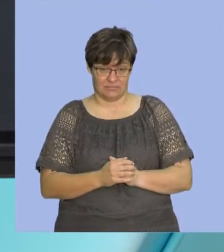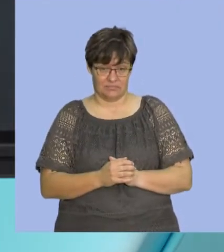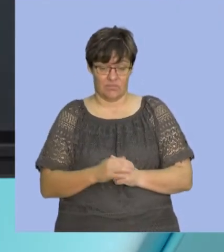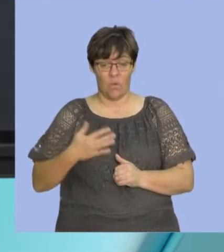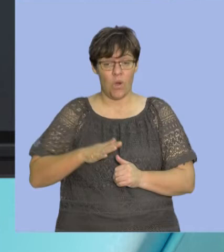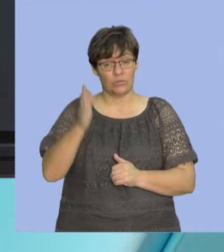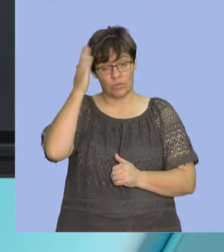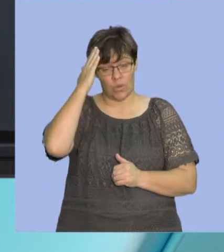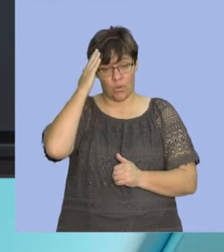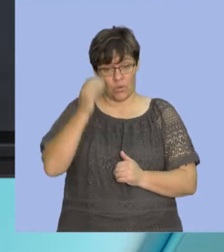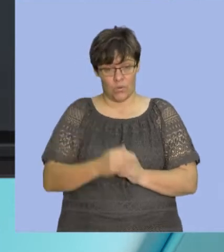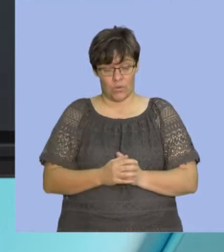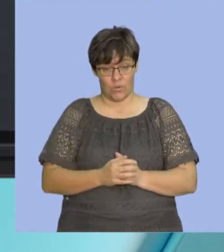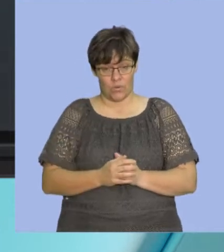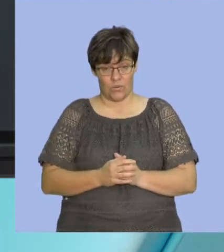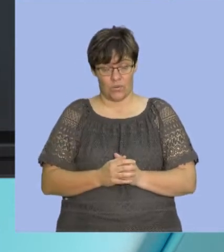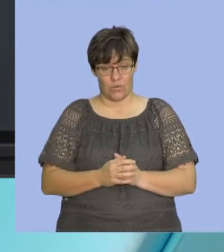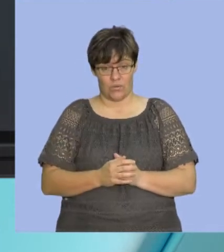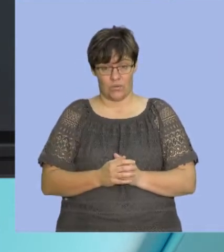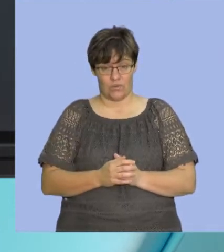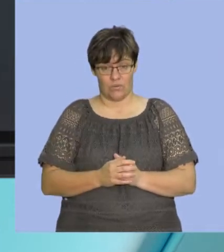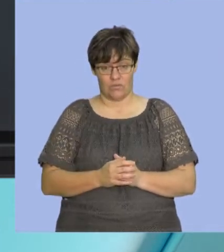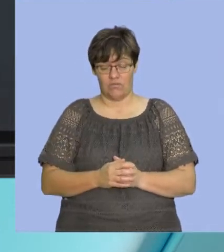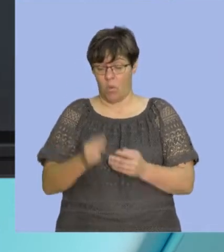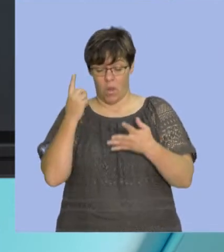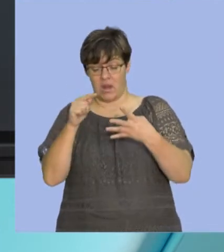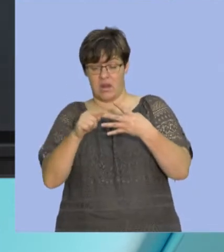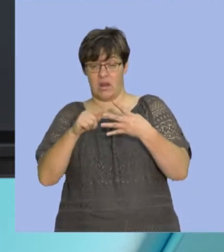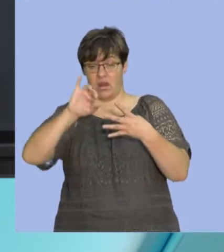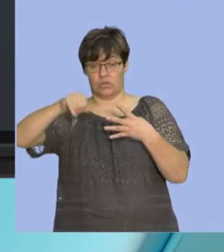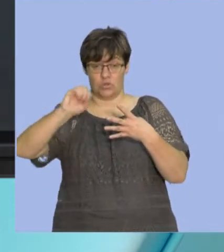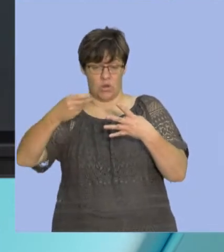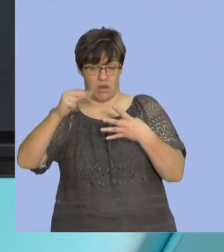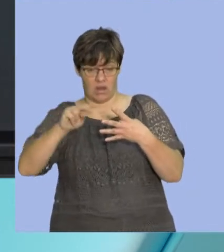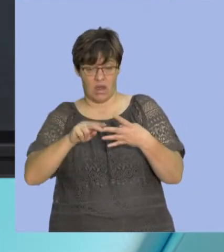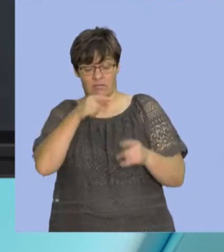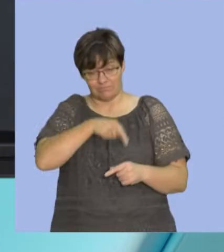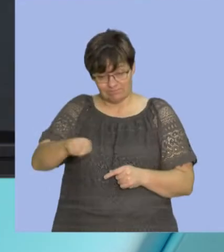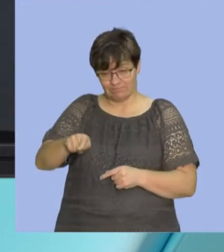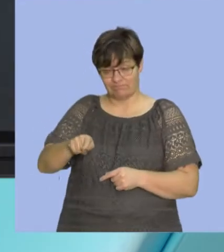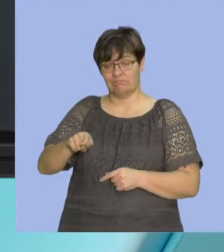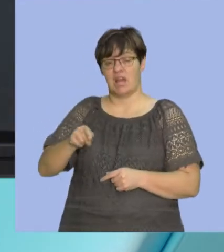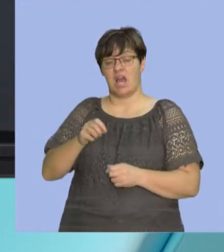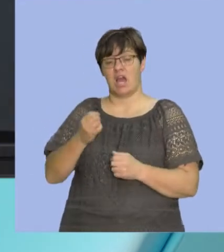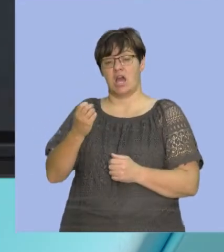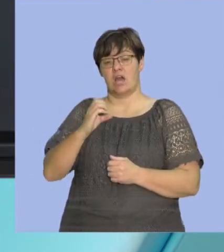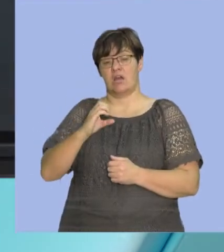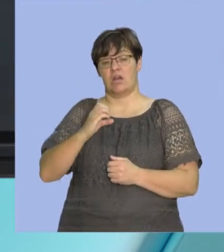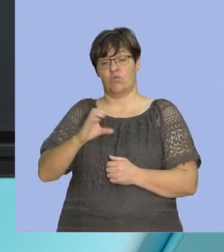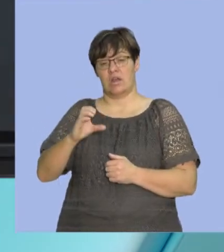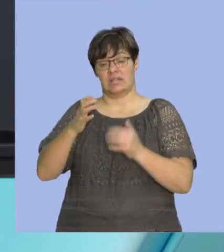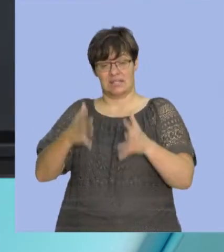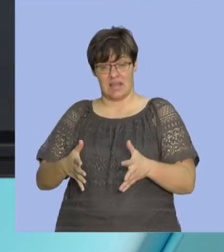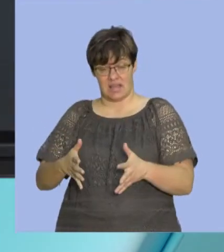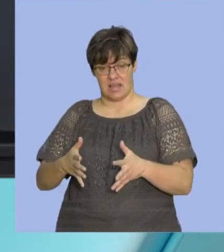know how much you are owing to John, you will go to your creditors ledger, look for